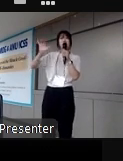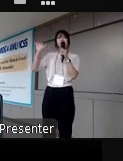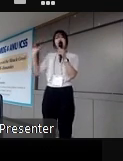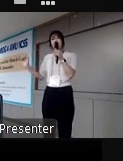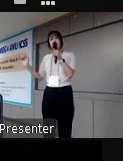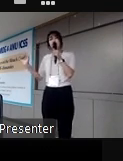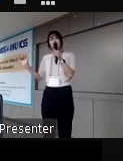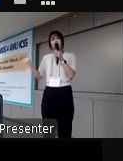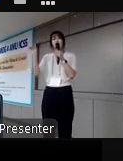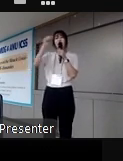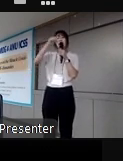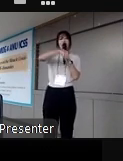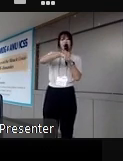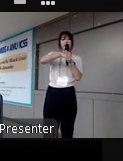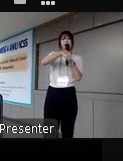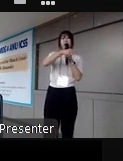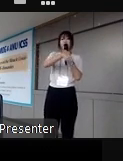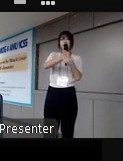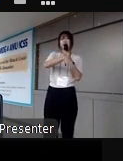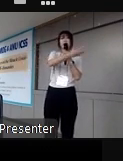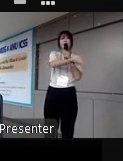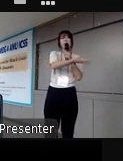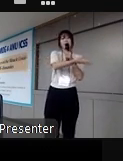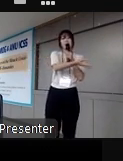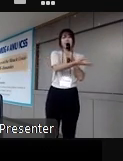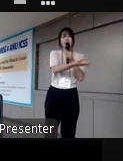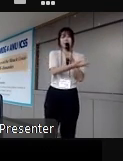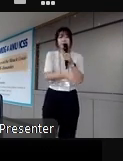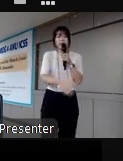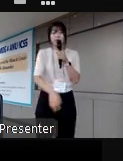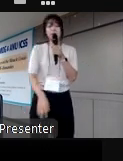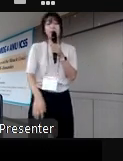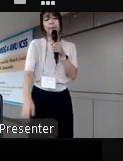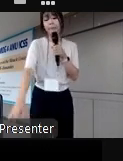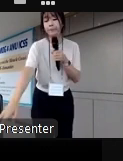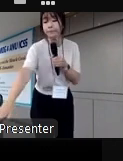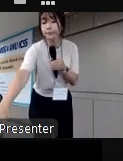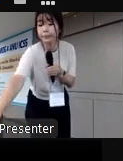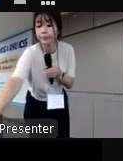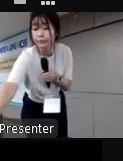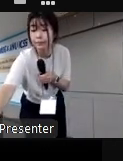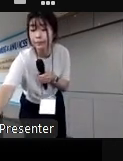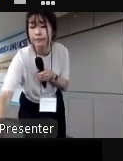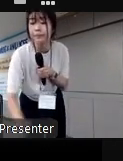positive in antecedent and anaphoric and restrictive in the definite use.